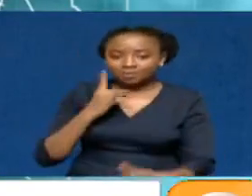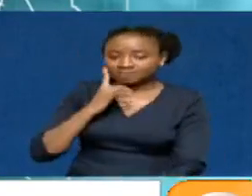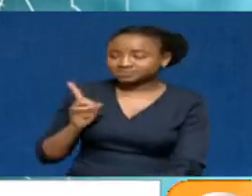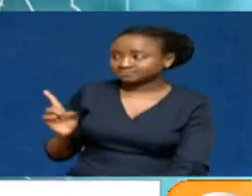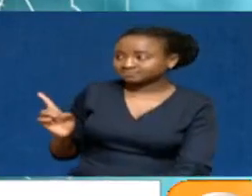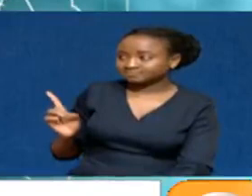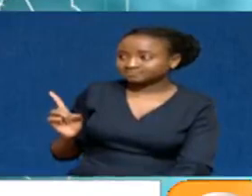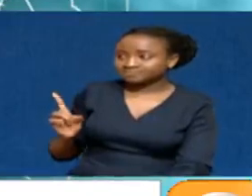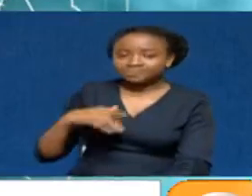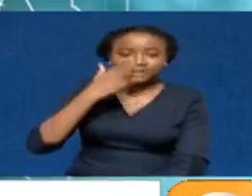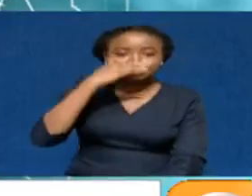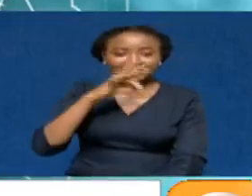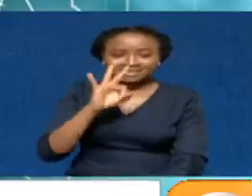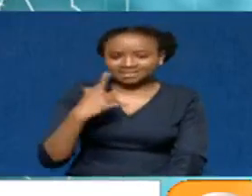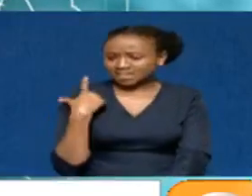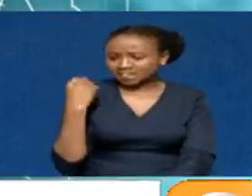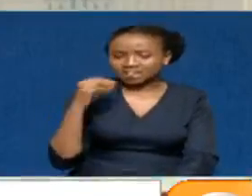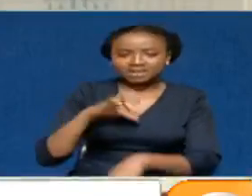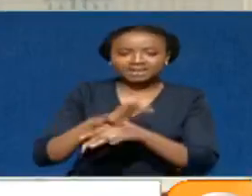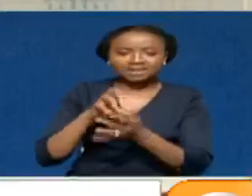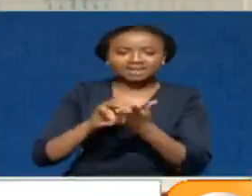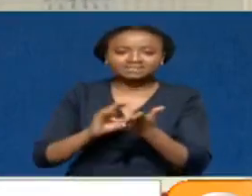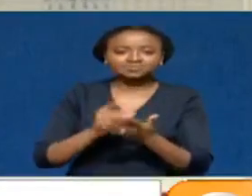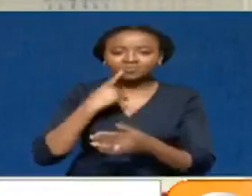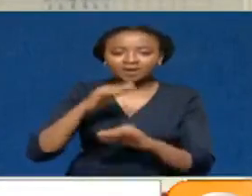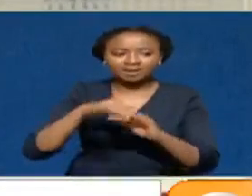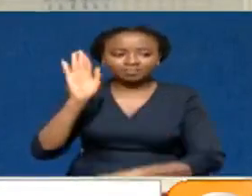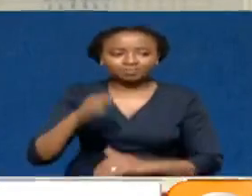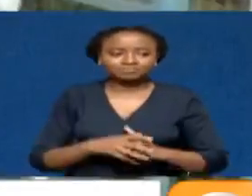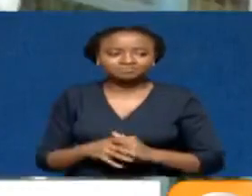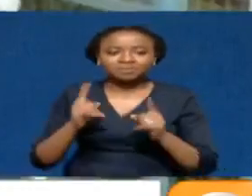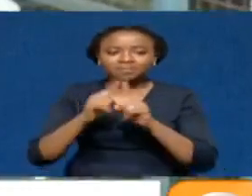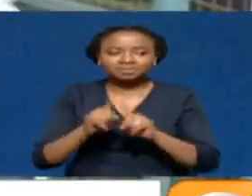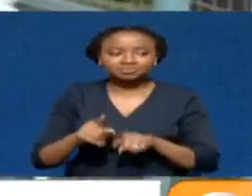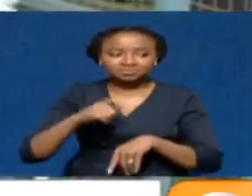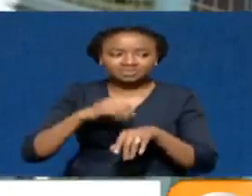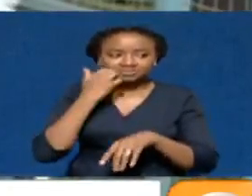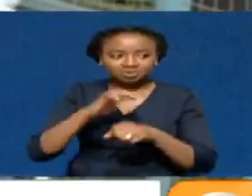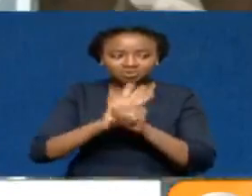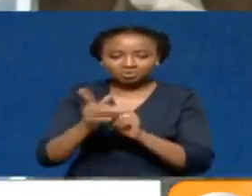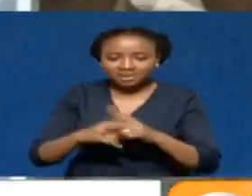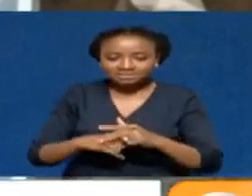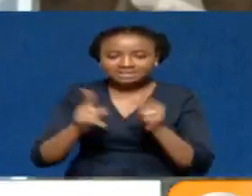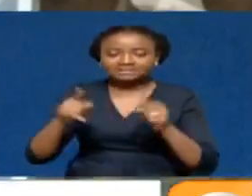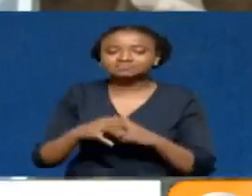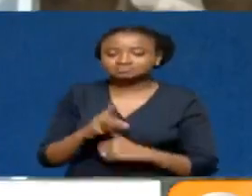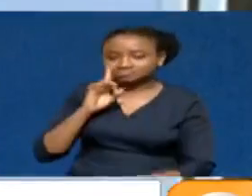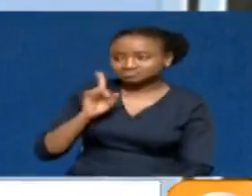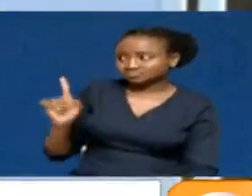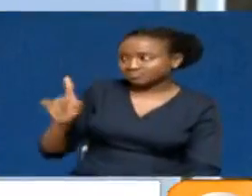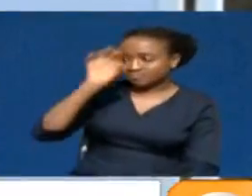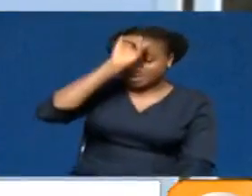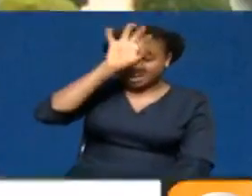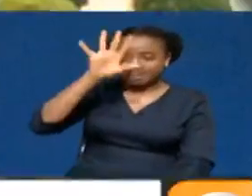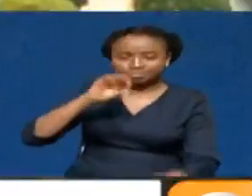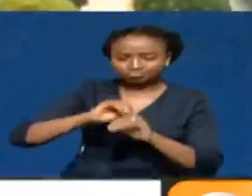3 days, it has recorded cases above 100. Previously, at the onset of the pandemic, Kiambu's caseload could be accounted for by the